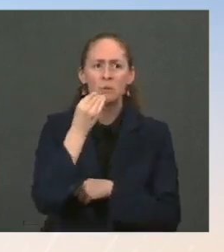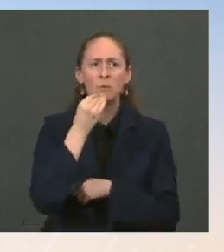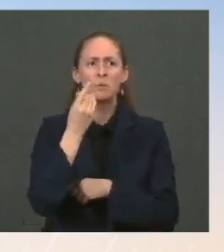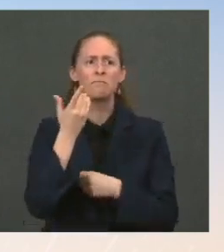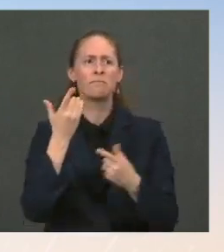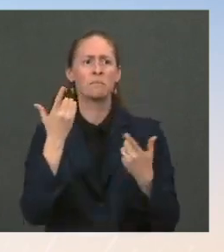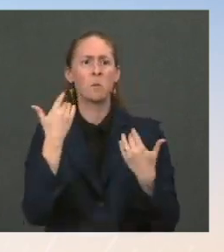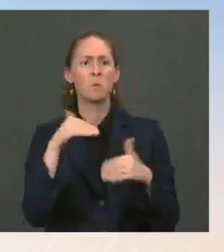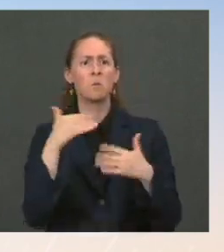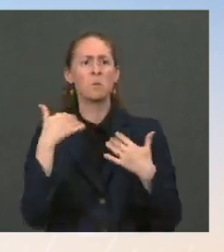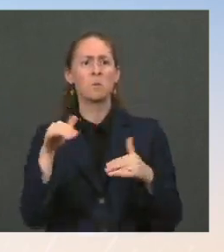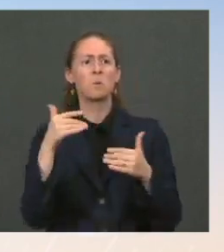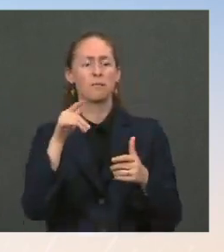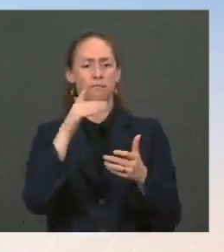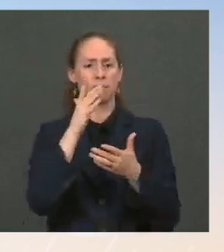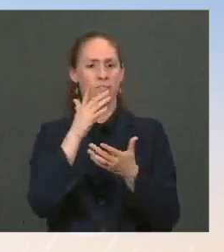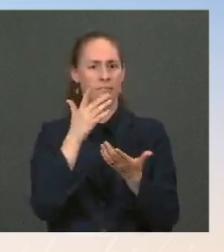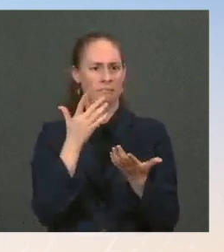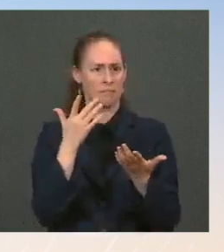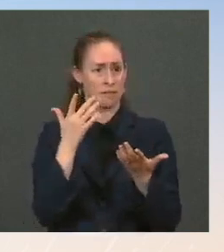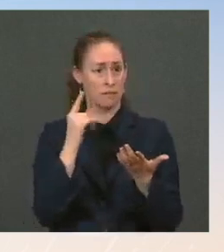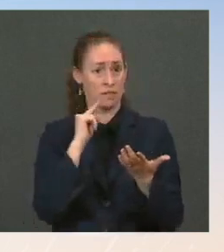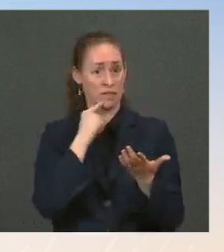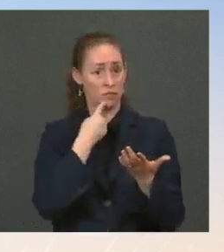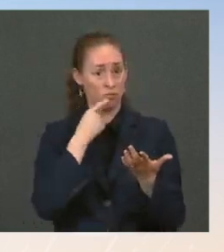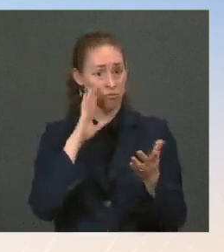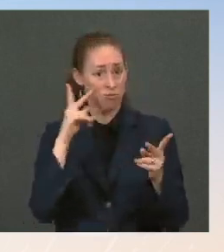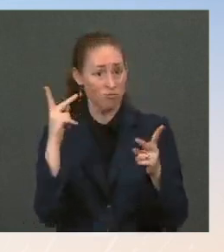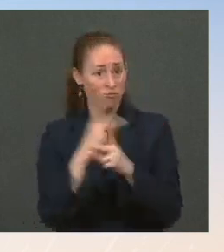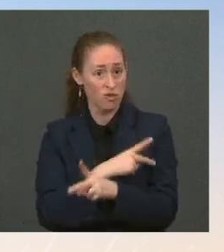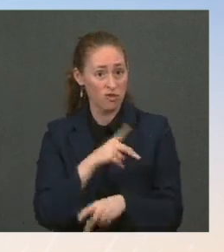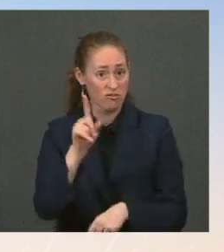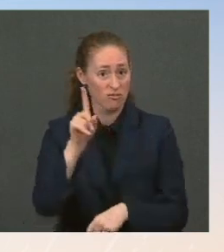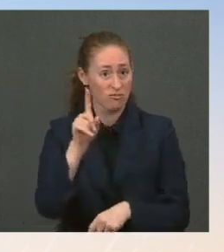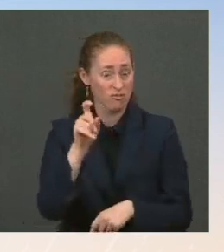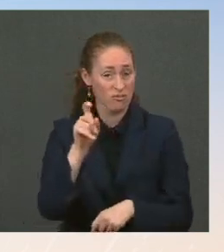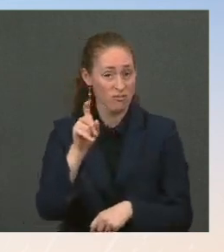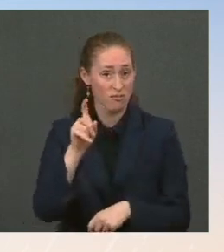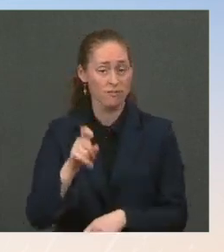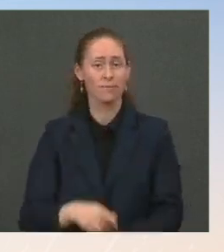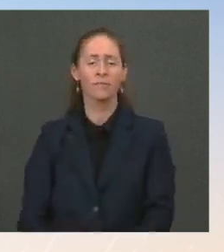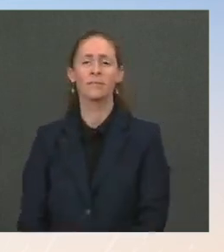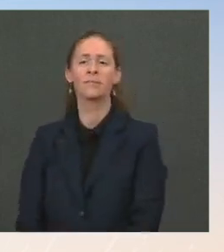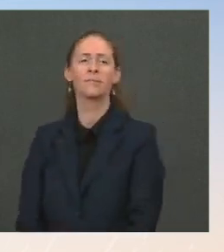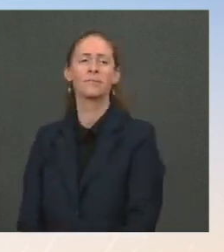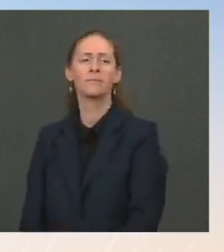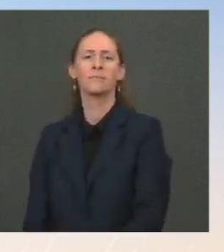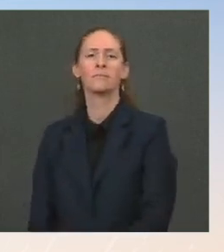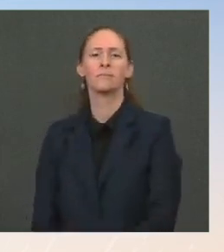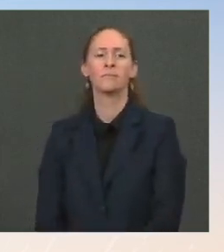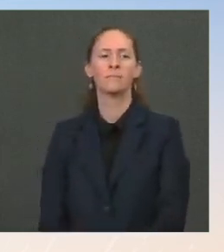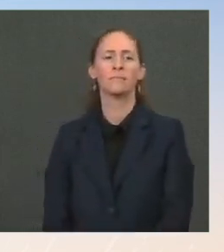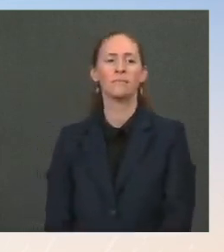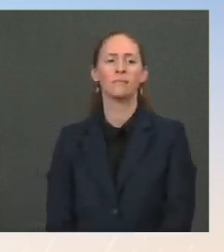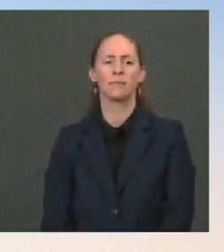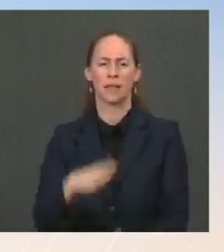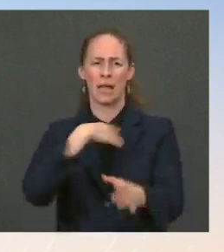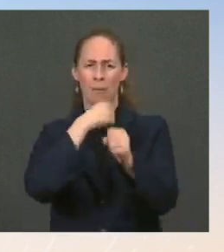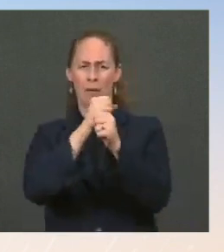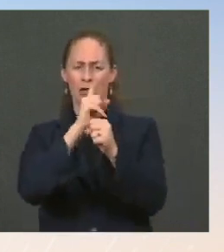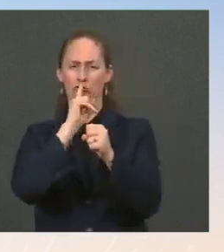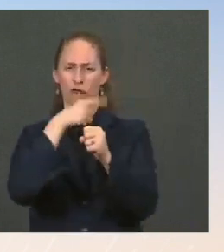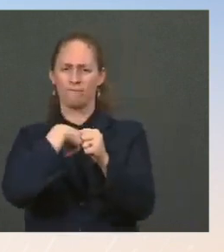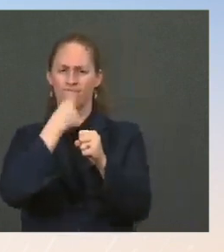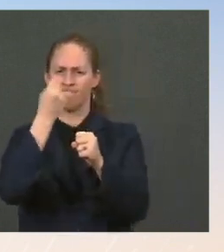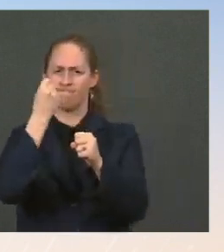delinquencies? Well, look, I would say I just want to to make sure we're sending a clear message here about what the